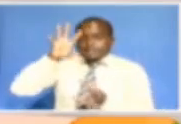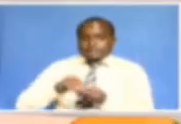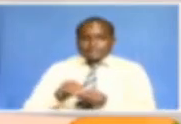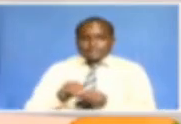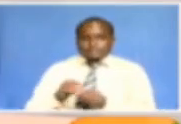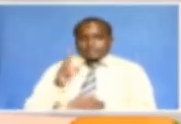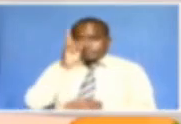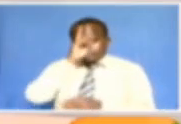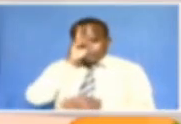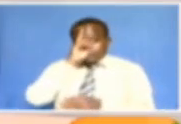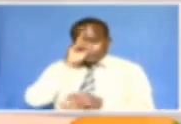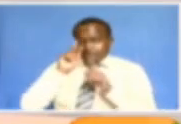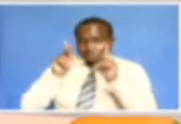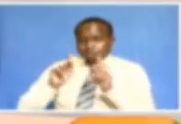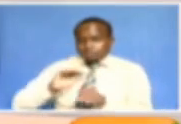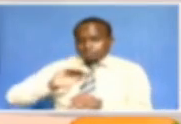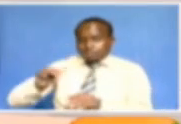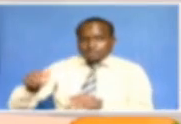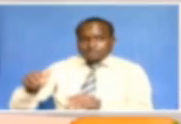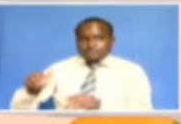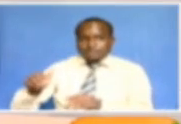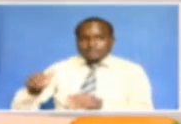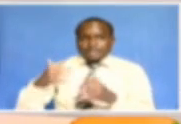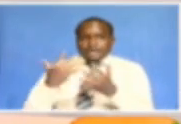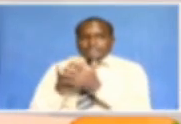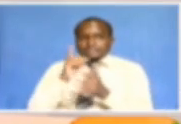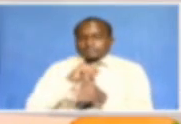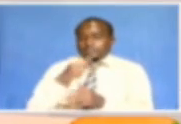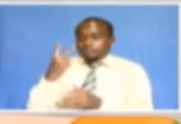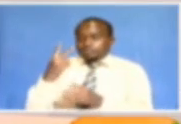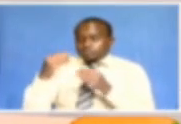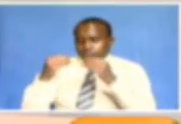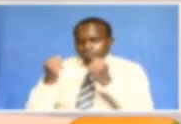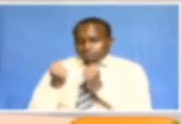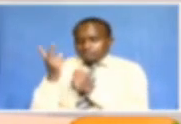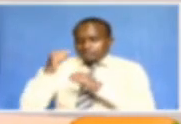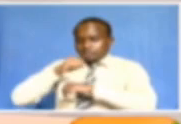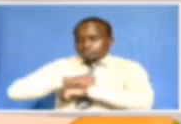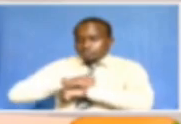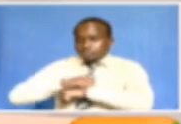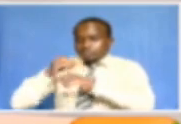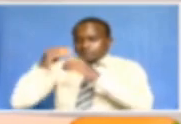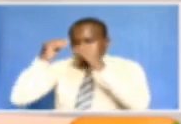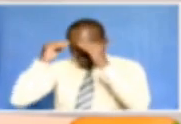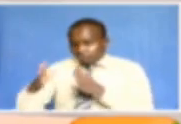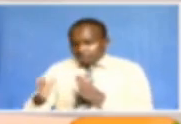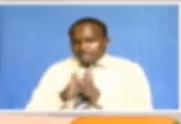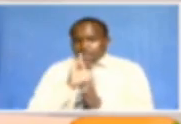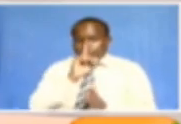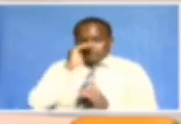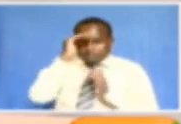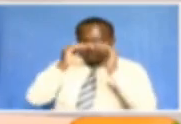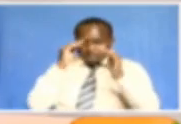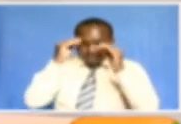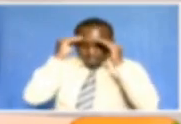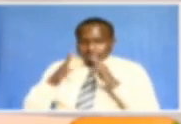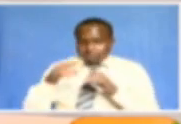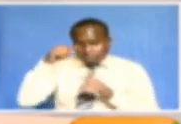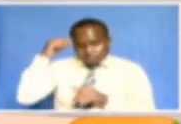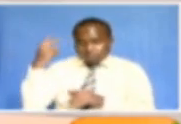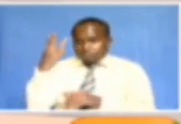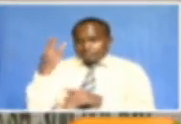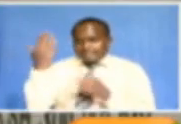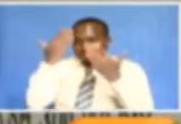Police in Nyakach, Kisumu County, have arrested two secondary school students and a university student over a Wednesday night murder